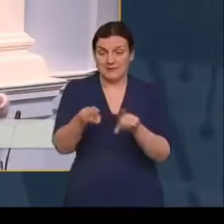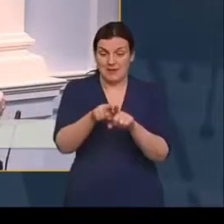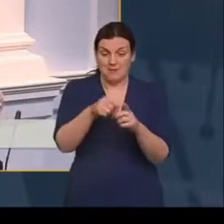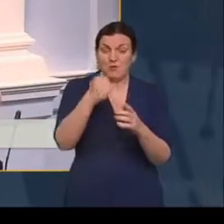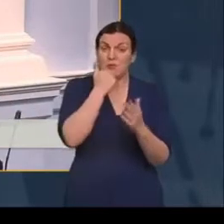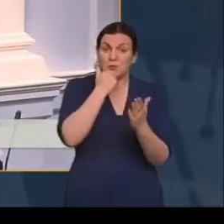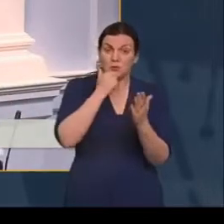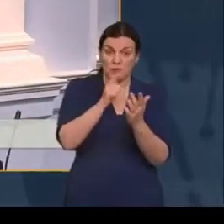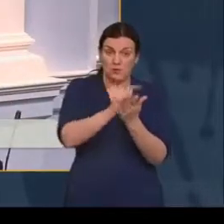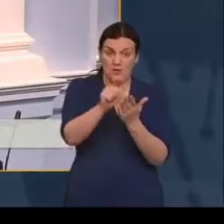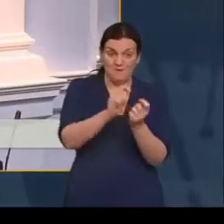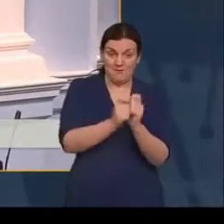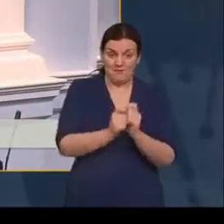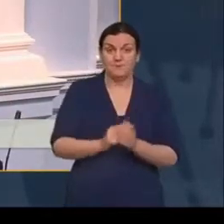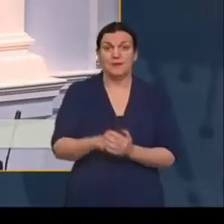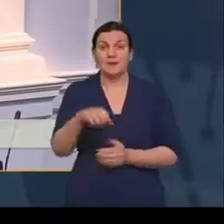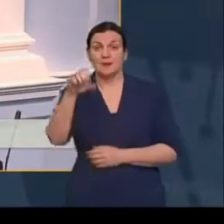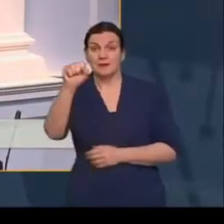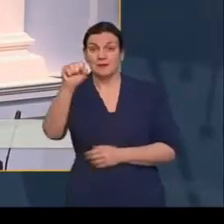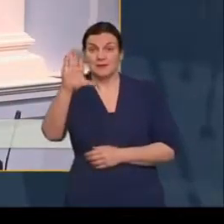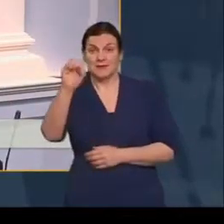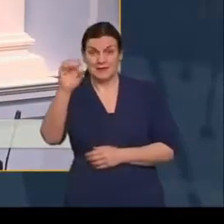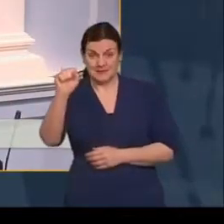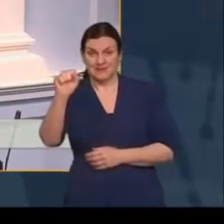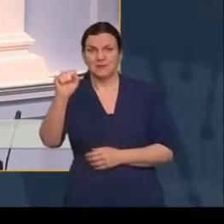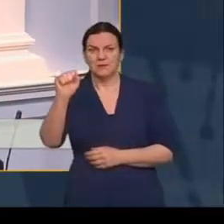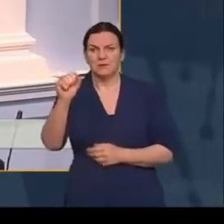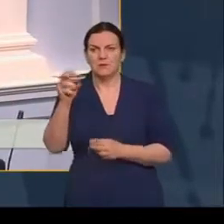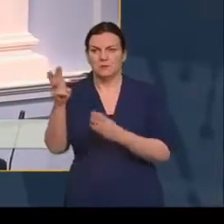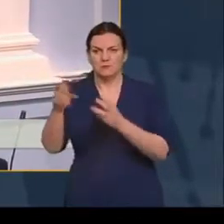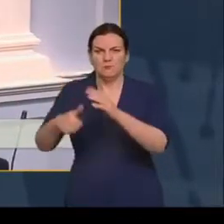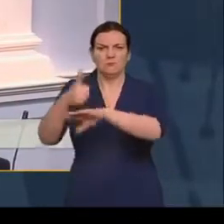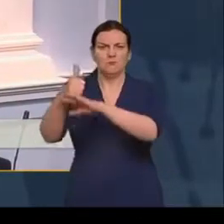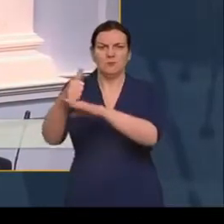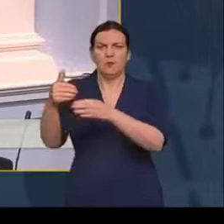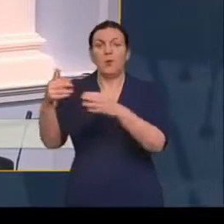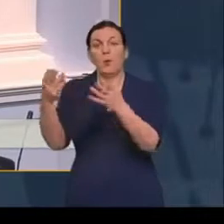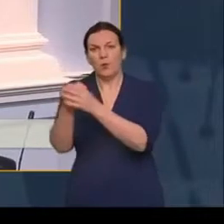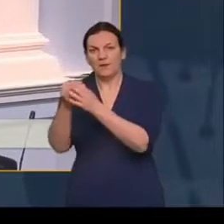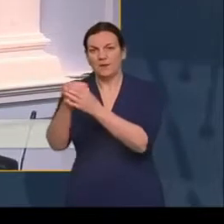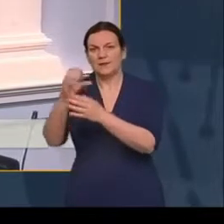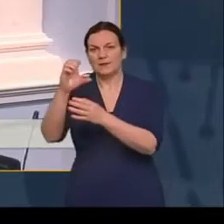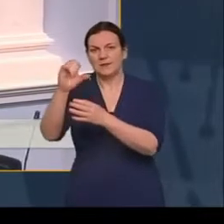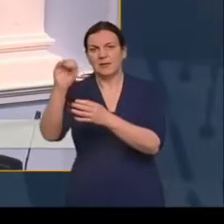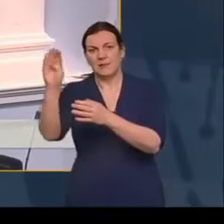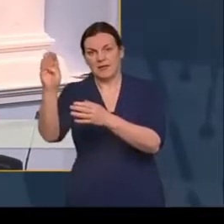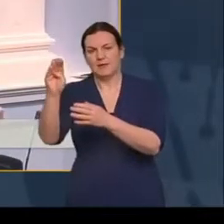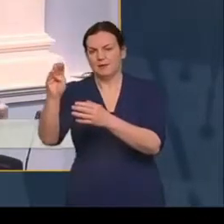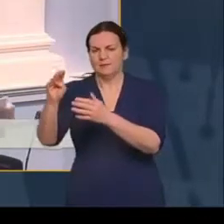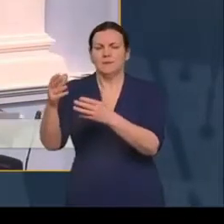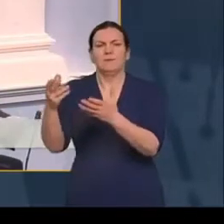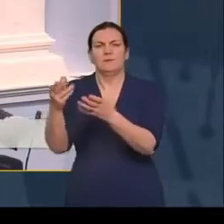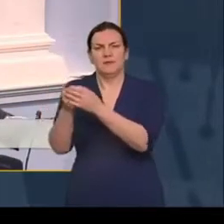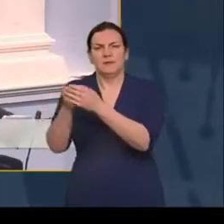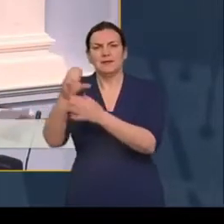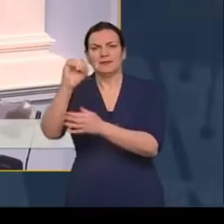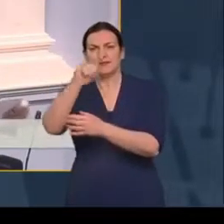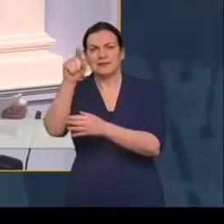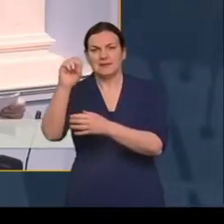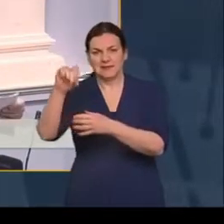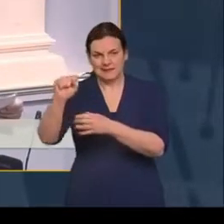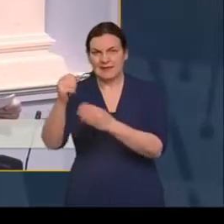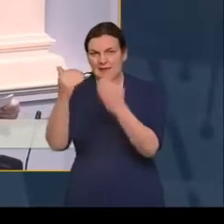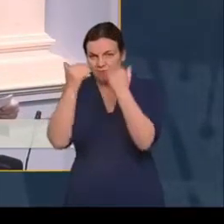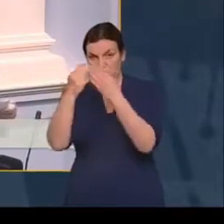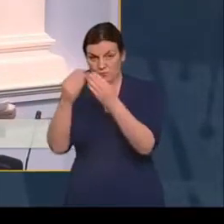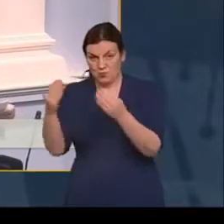in Amendment number 12. SLIS is working with its founder, the Citizen Information Board, will be tasked with scoping out how